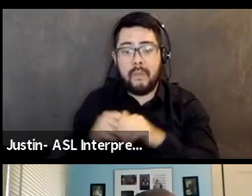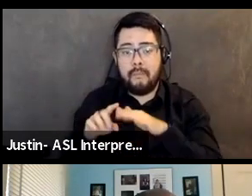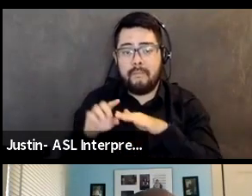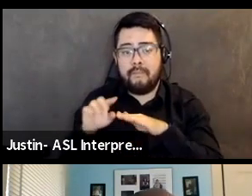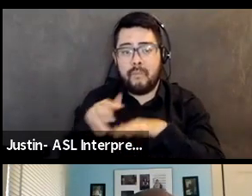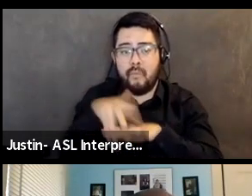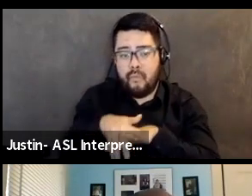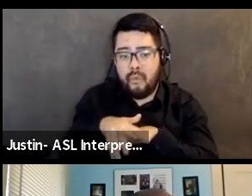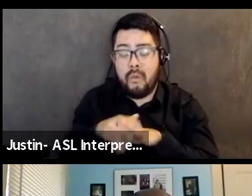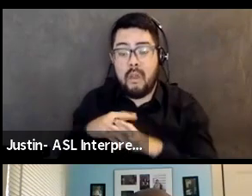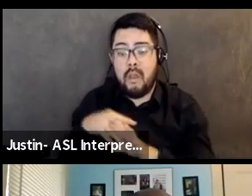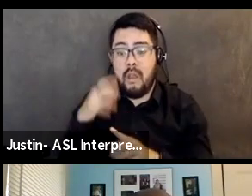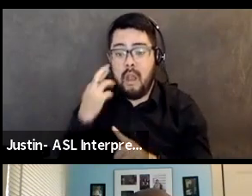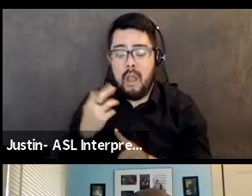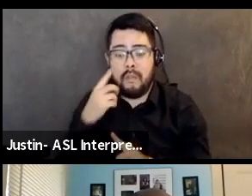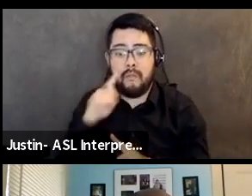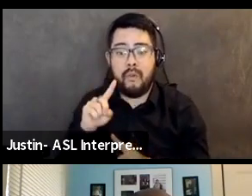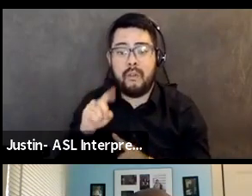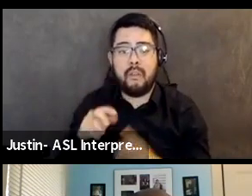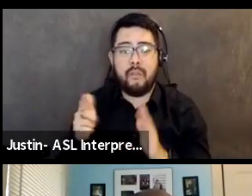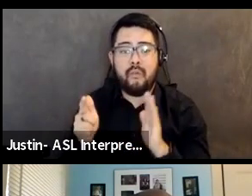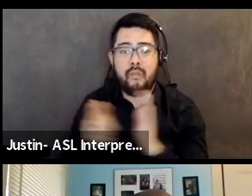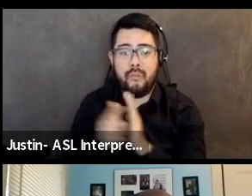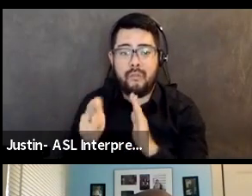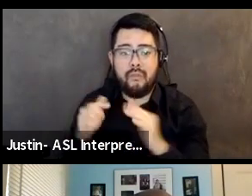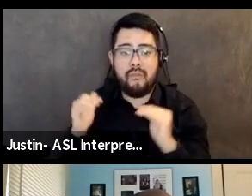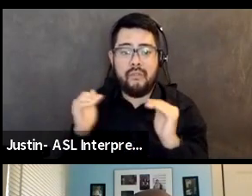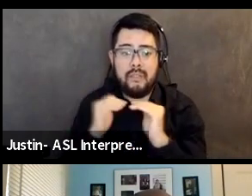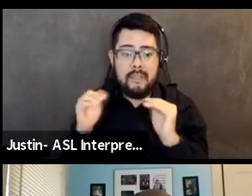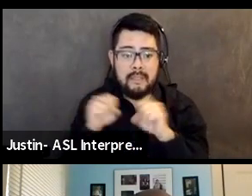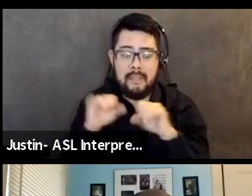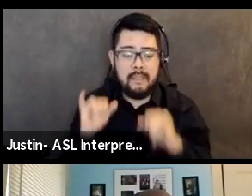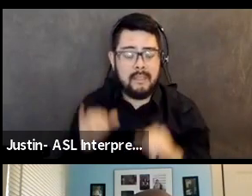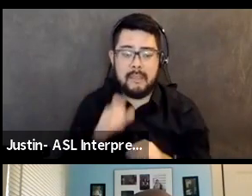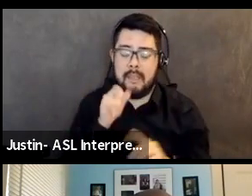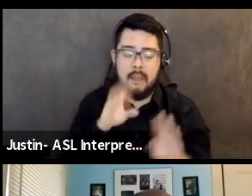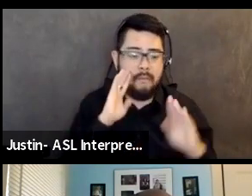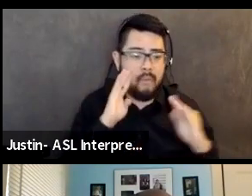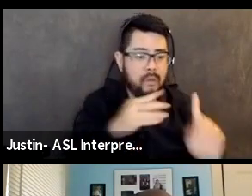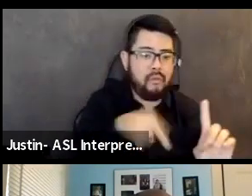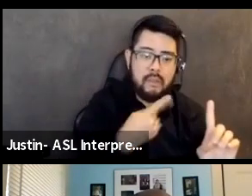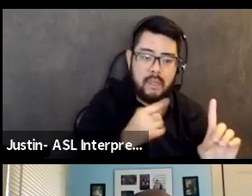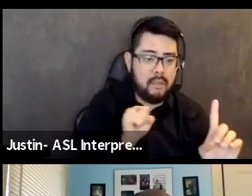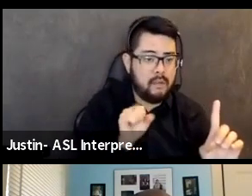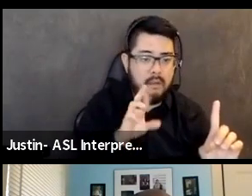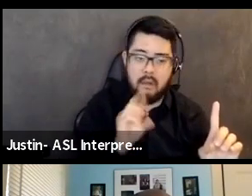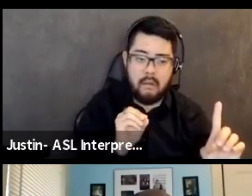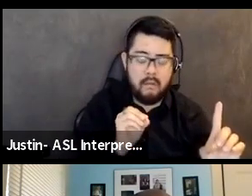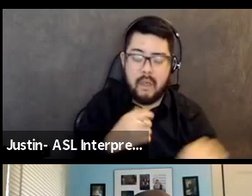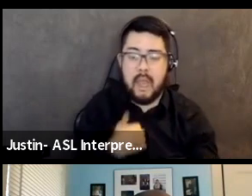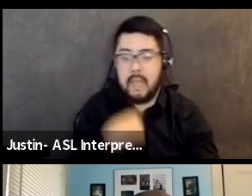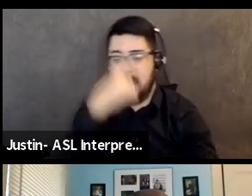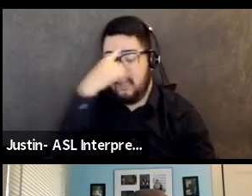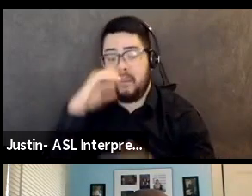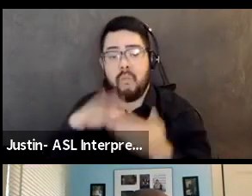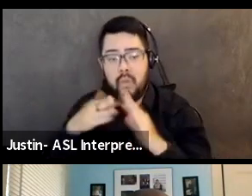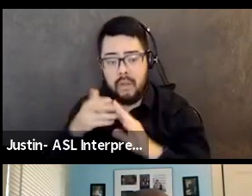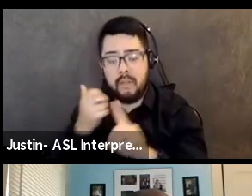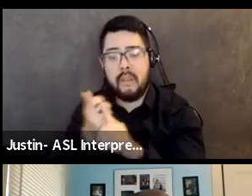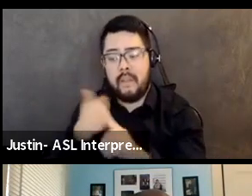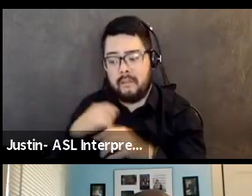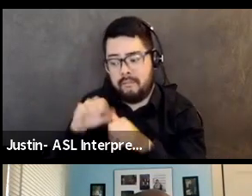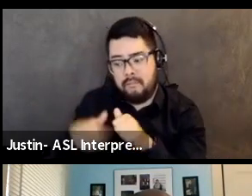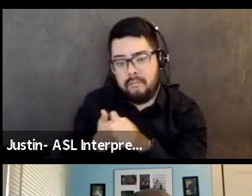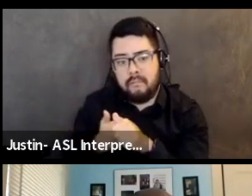justice system is not solely sros i think there is definitely root causes in the community we've talked about the